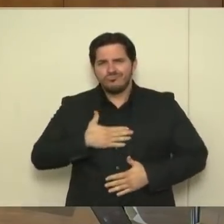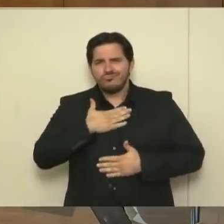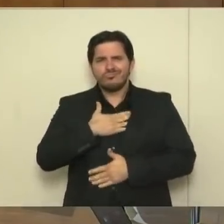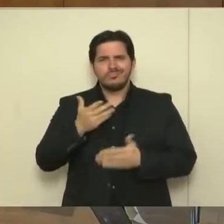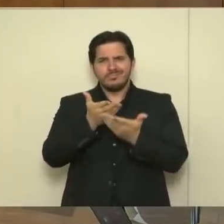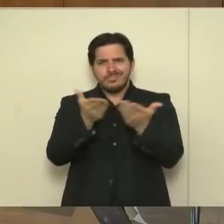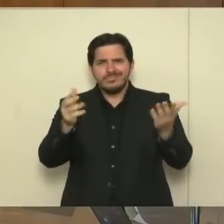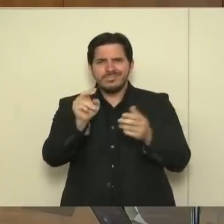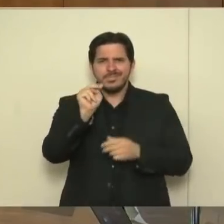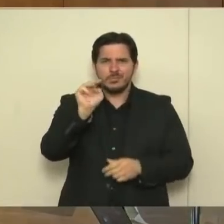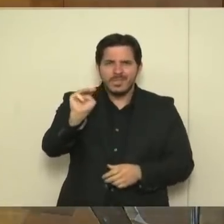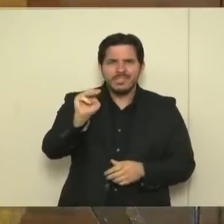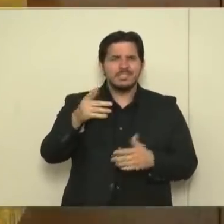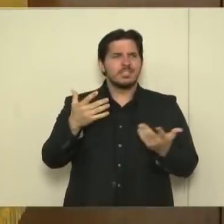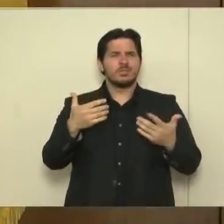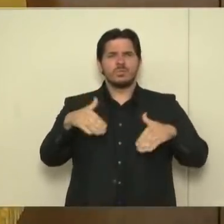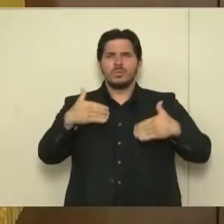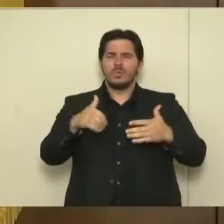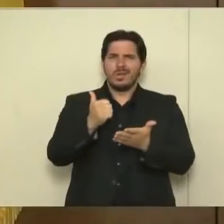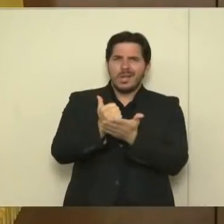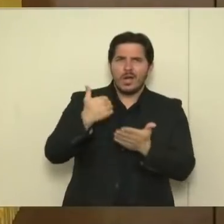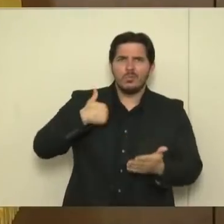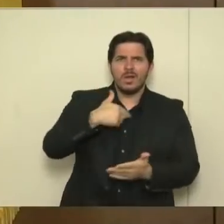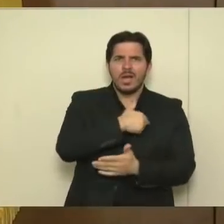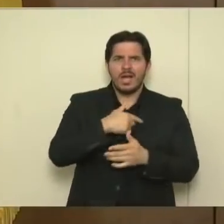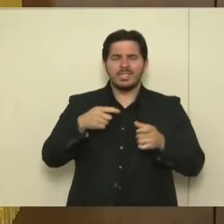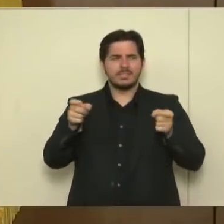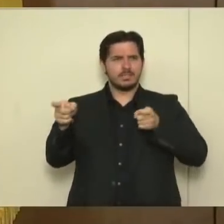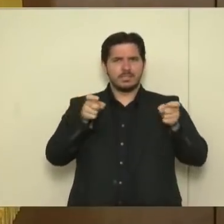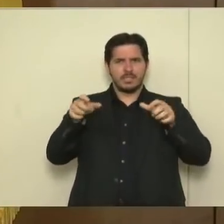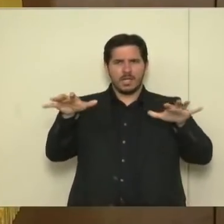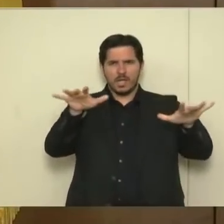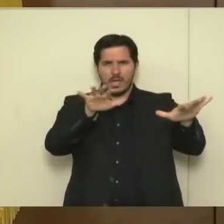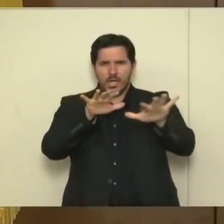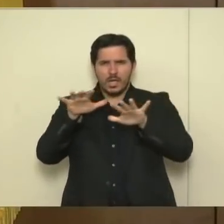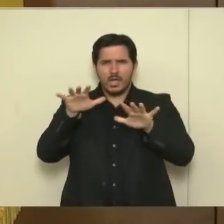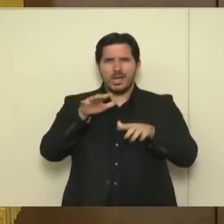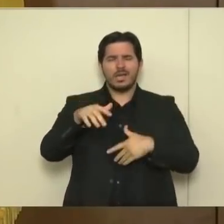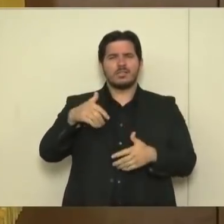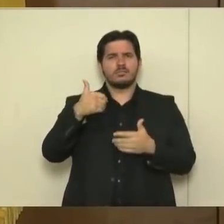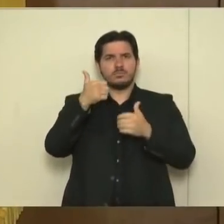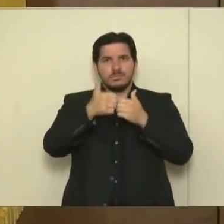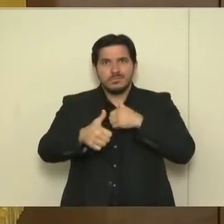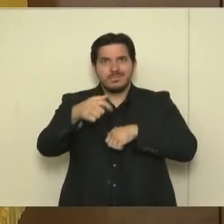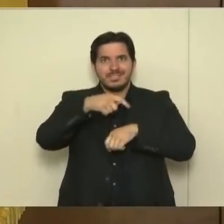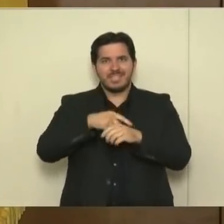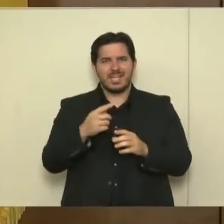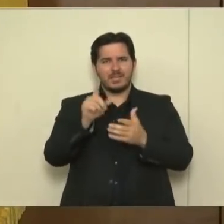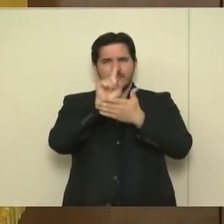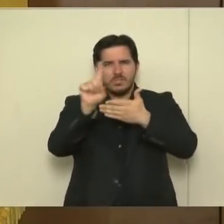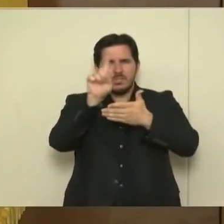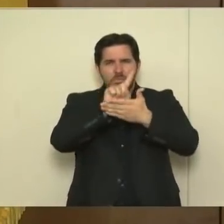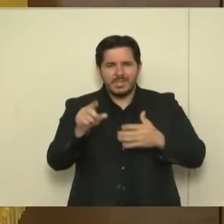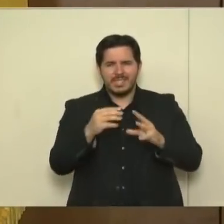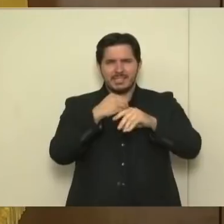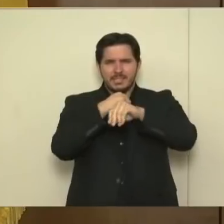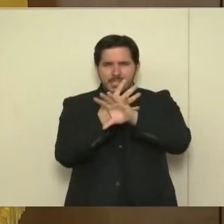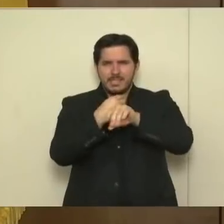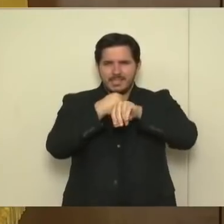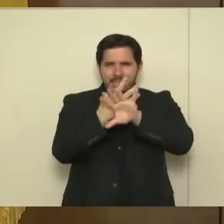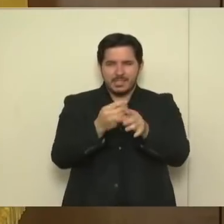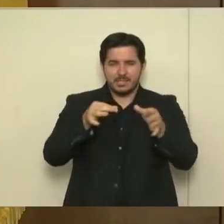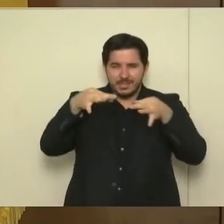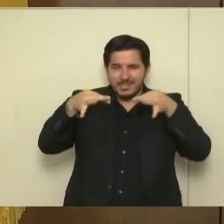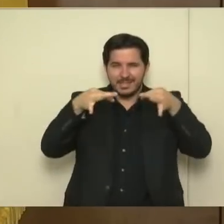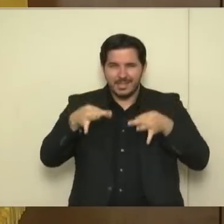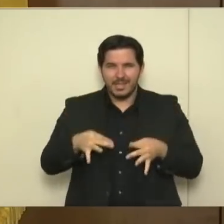huge differences in our ability to get closer every single time we talk about where we are at having a